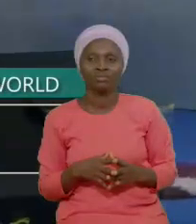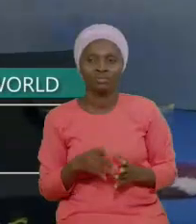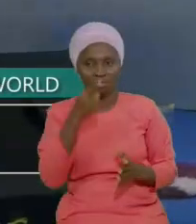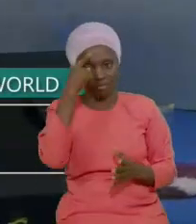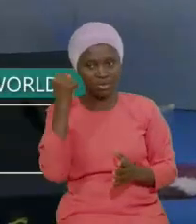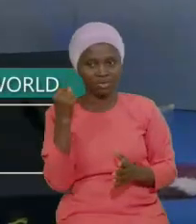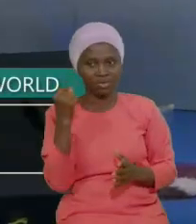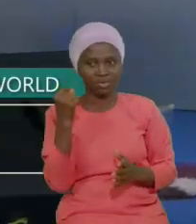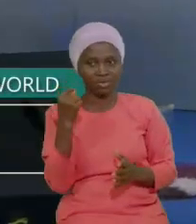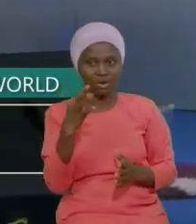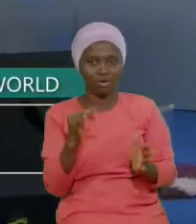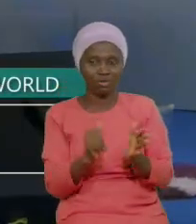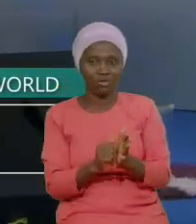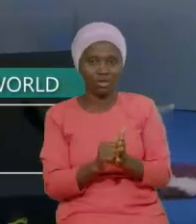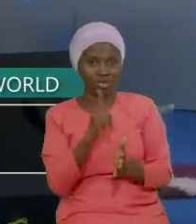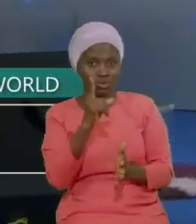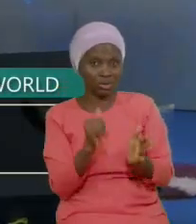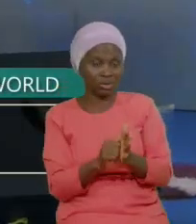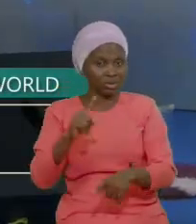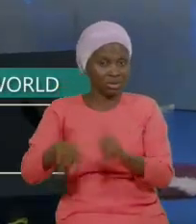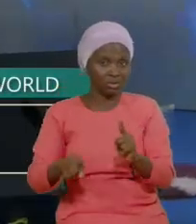Because of that one that could not swim,